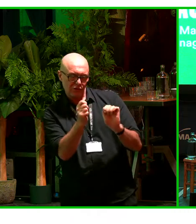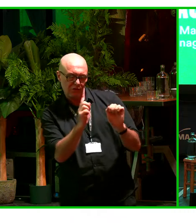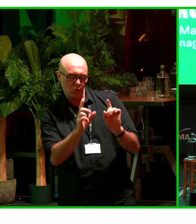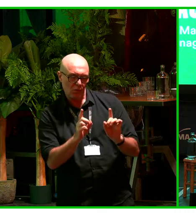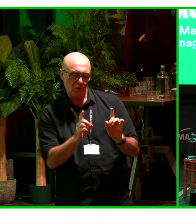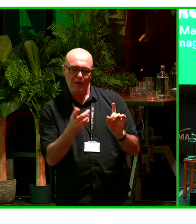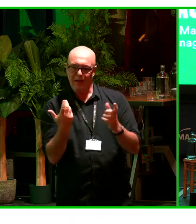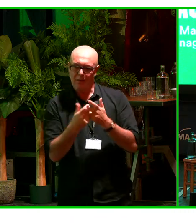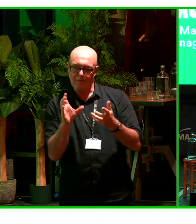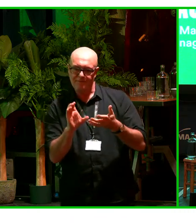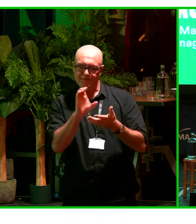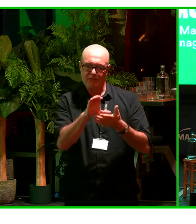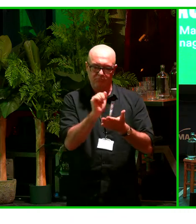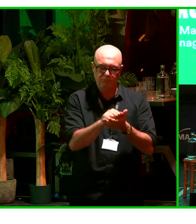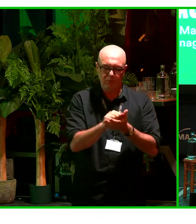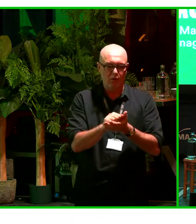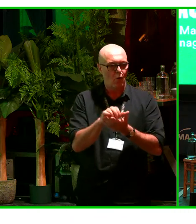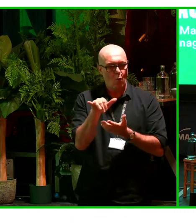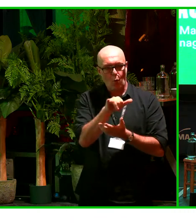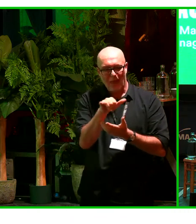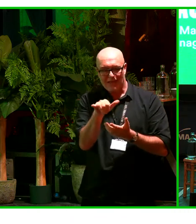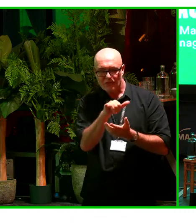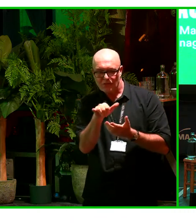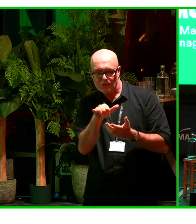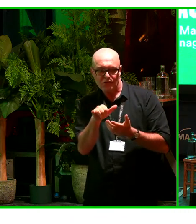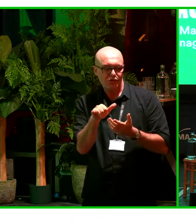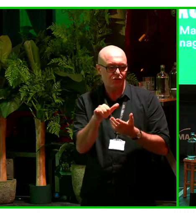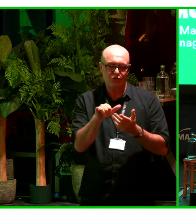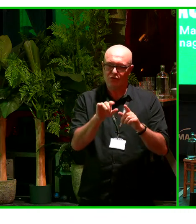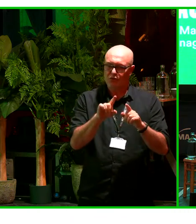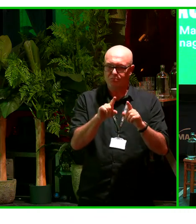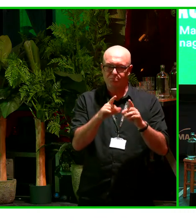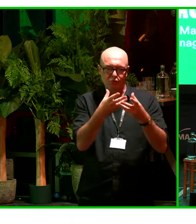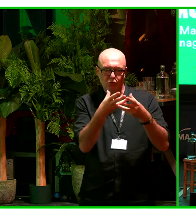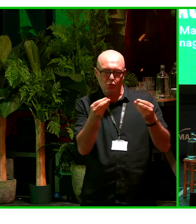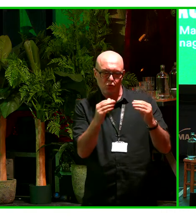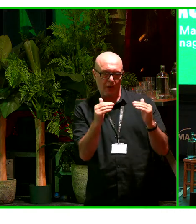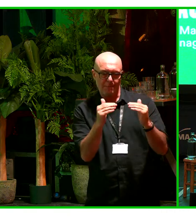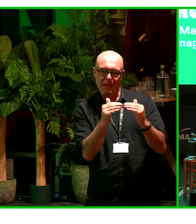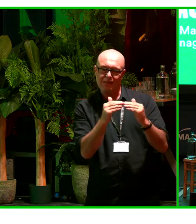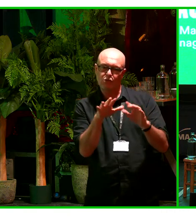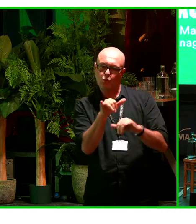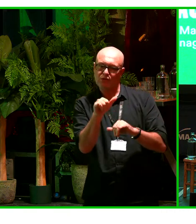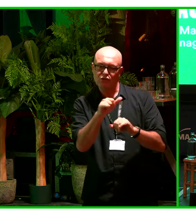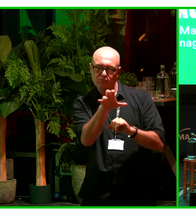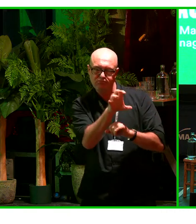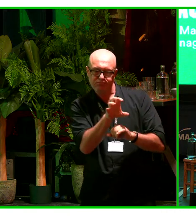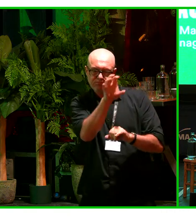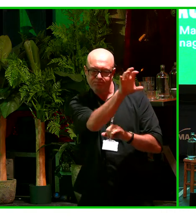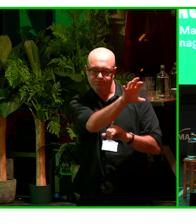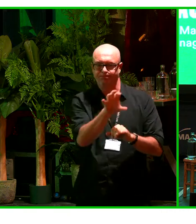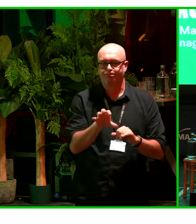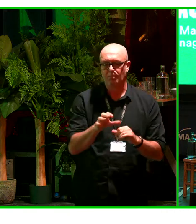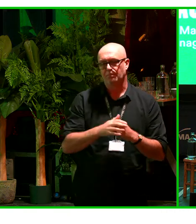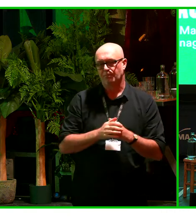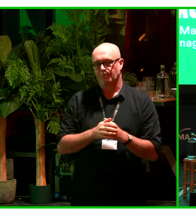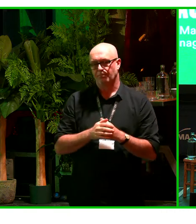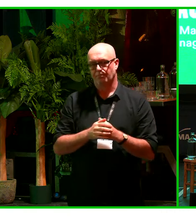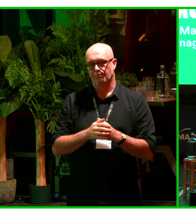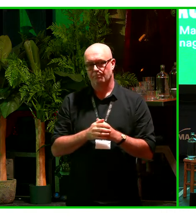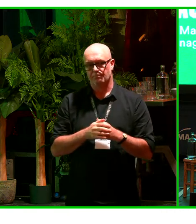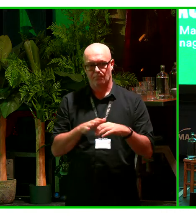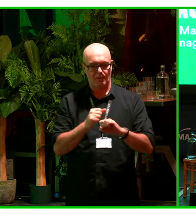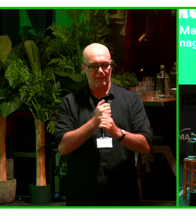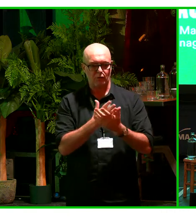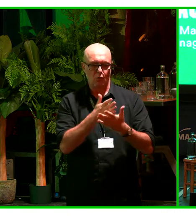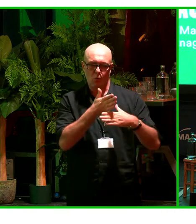to be upgraded, which ones we might need different solutions in order to utilize the network in a more coherent way to work